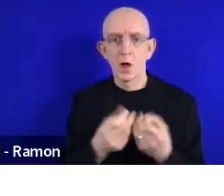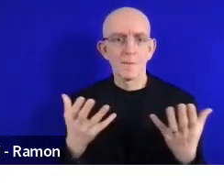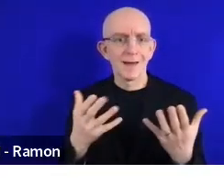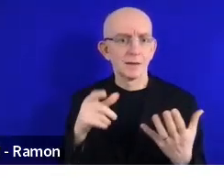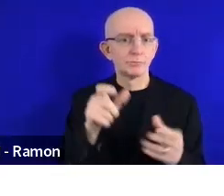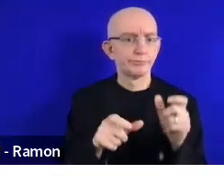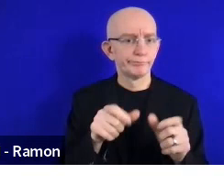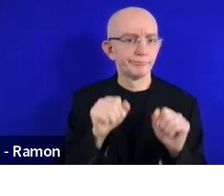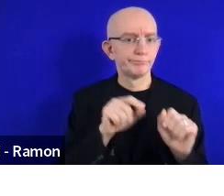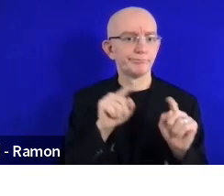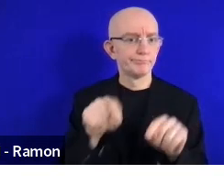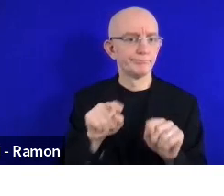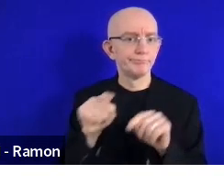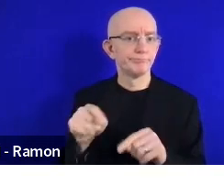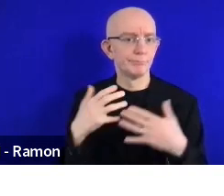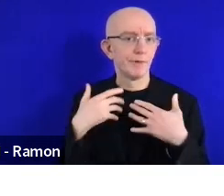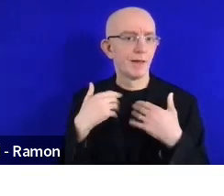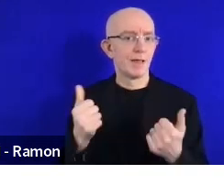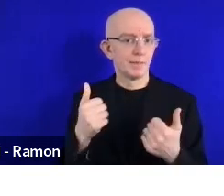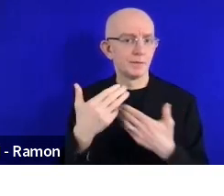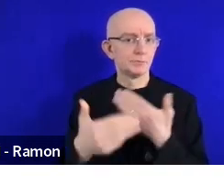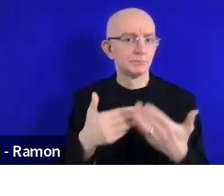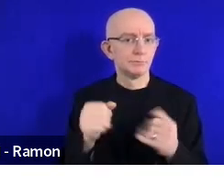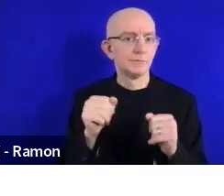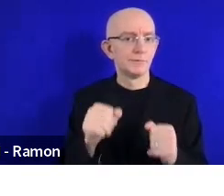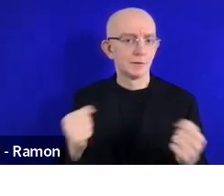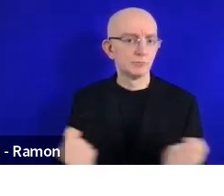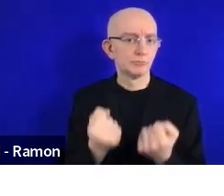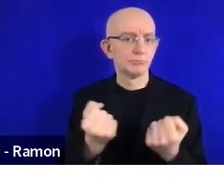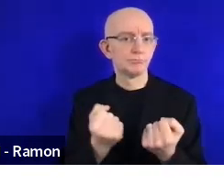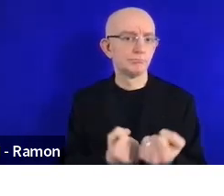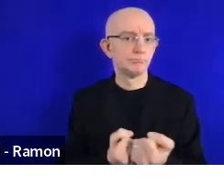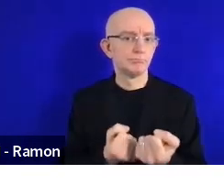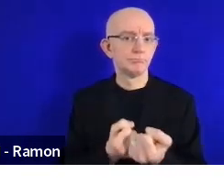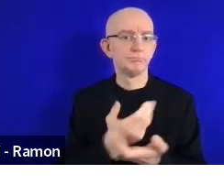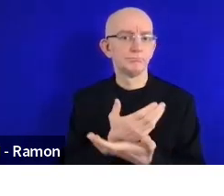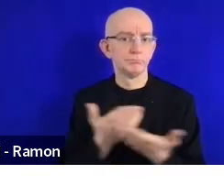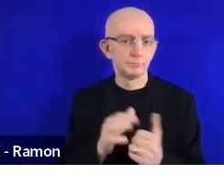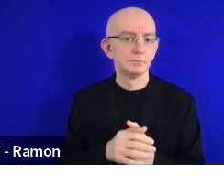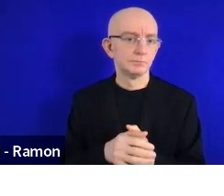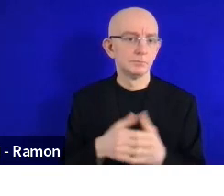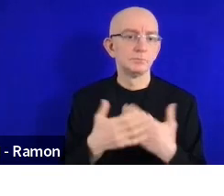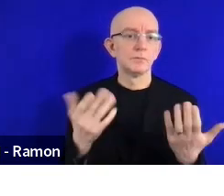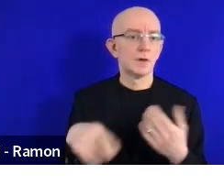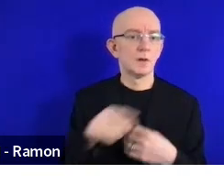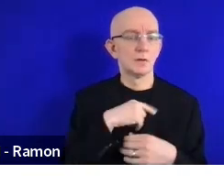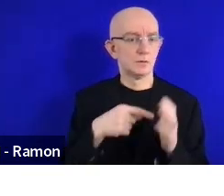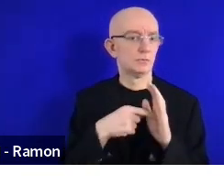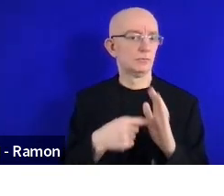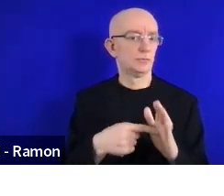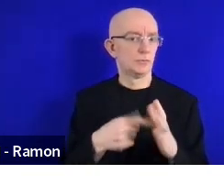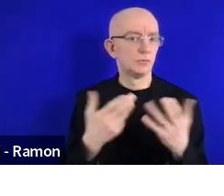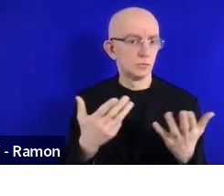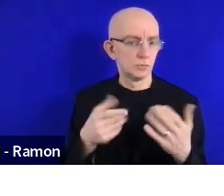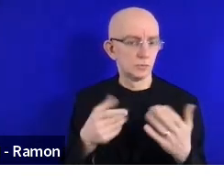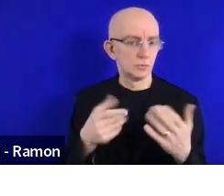higher proportion of visits were being made for rehabilitation, which I think is very important, as opposed to unplanned